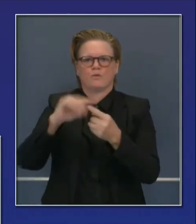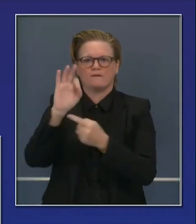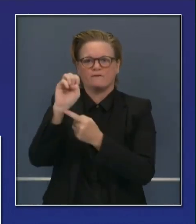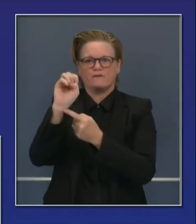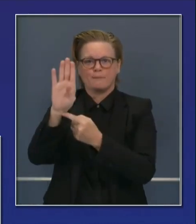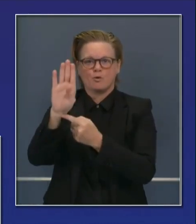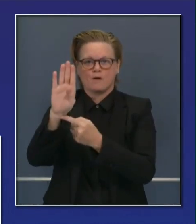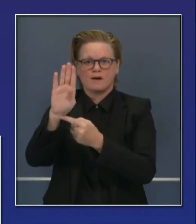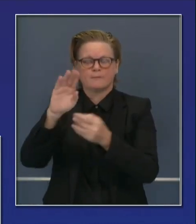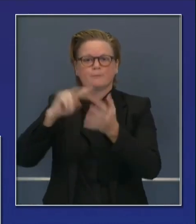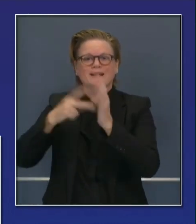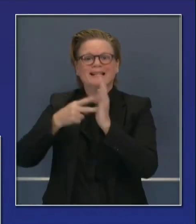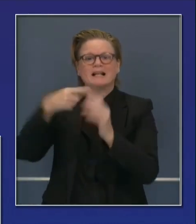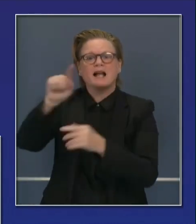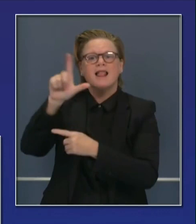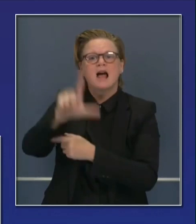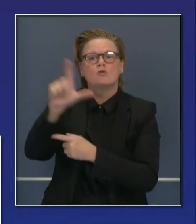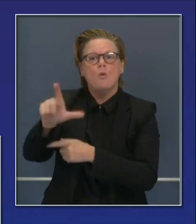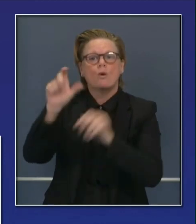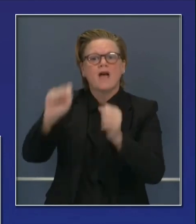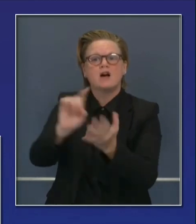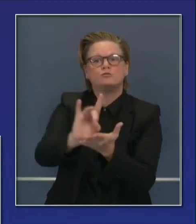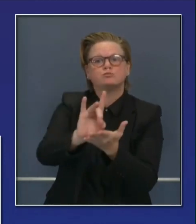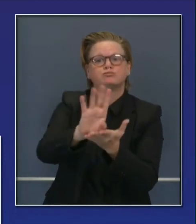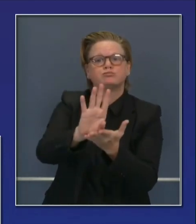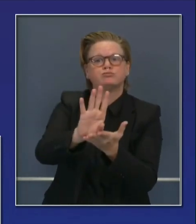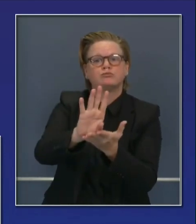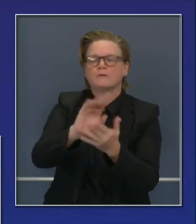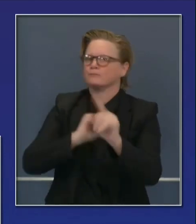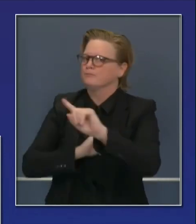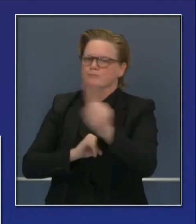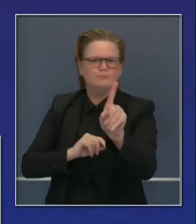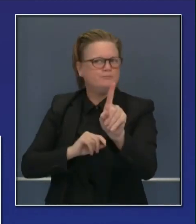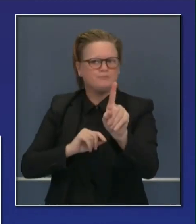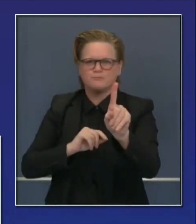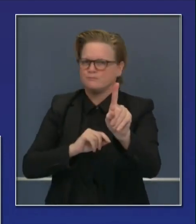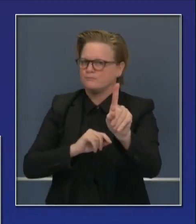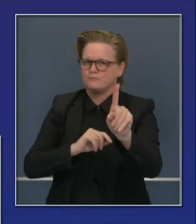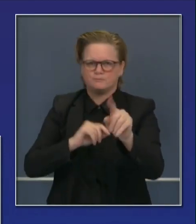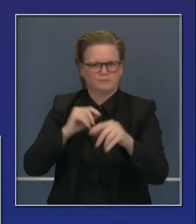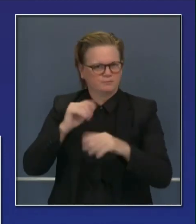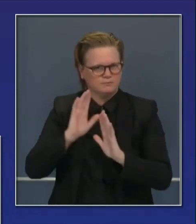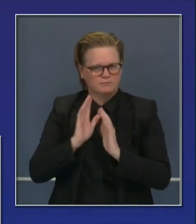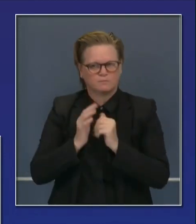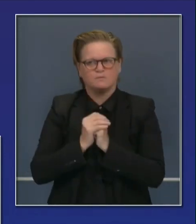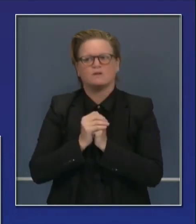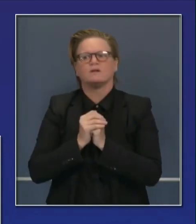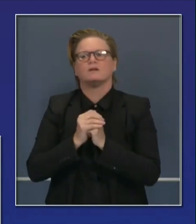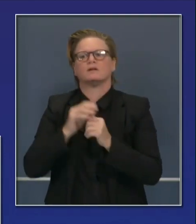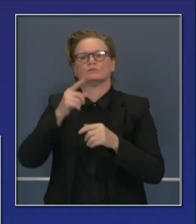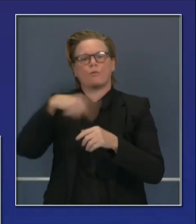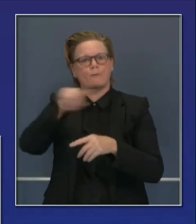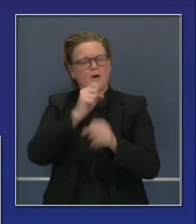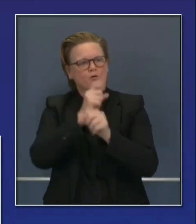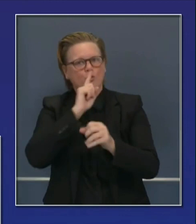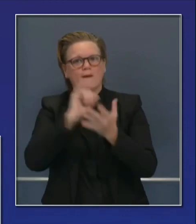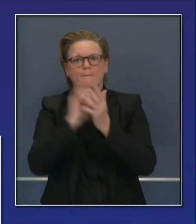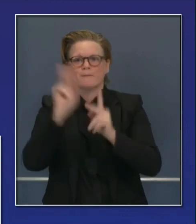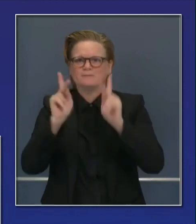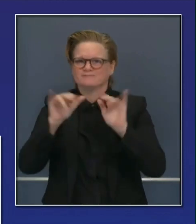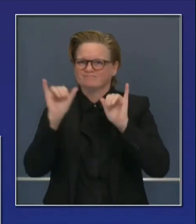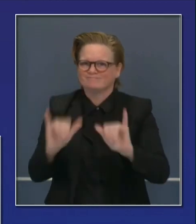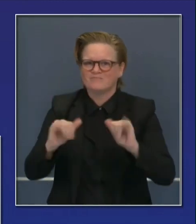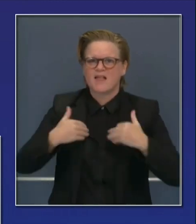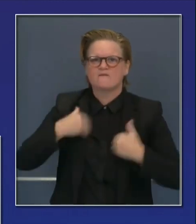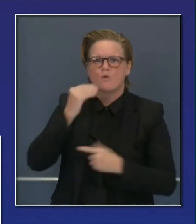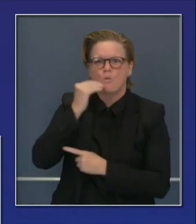were able to procure unprecedented number of hotel rooms for individuals living in congregate facilities and out